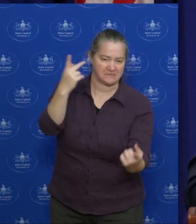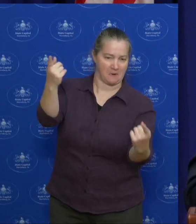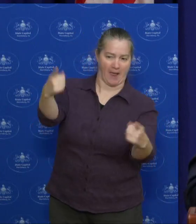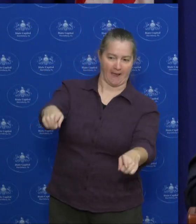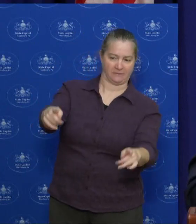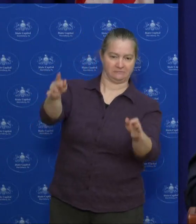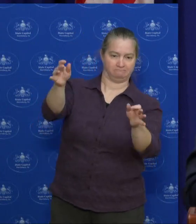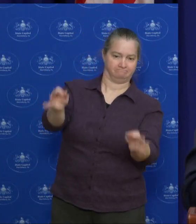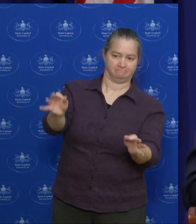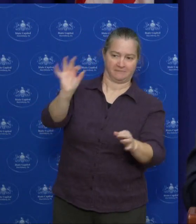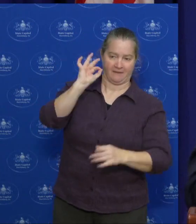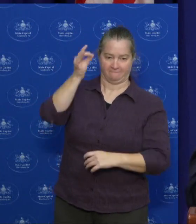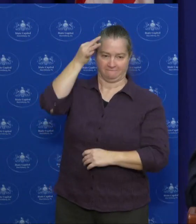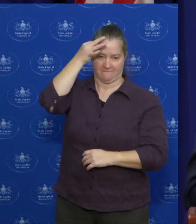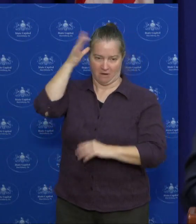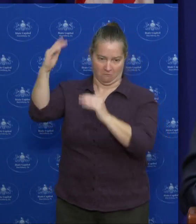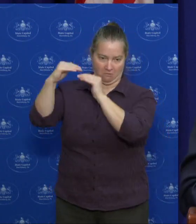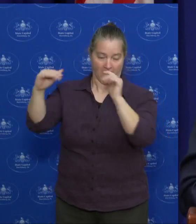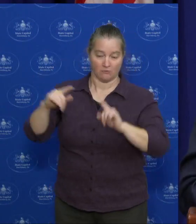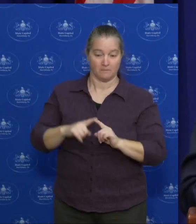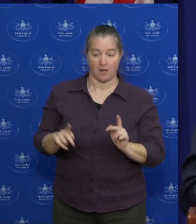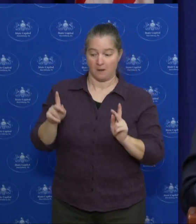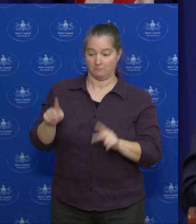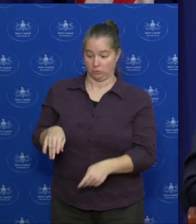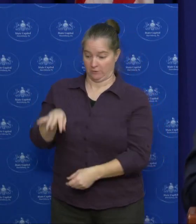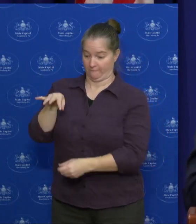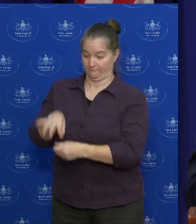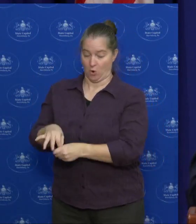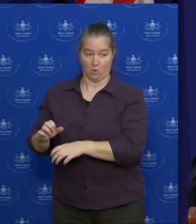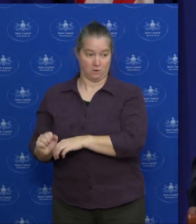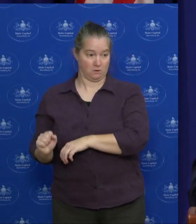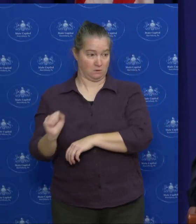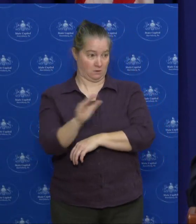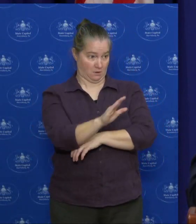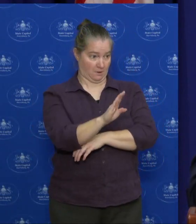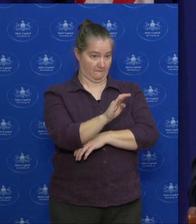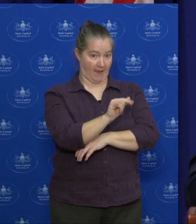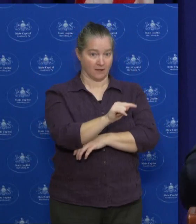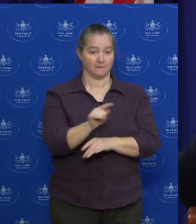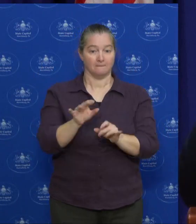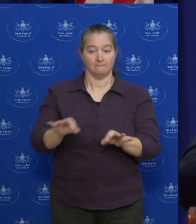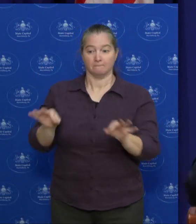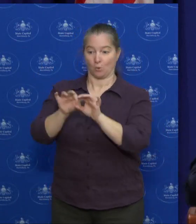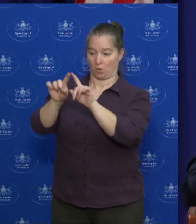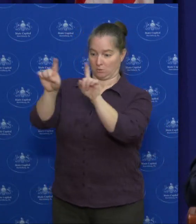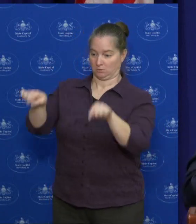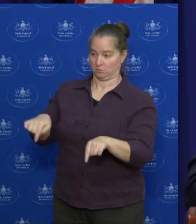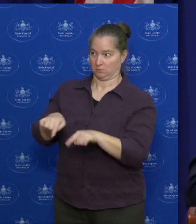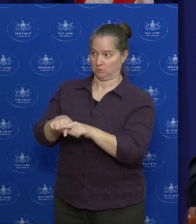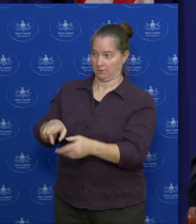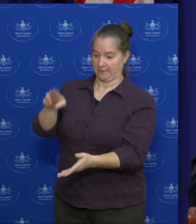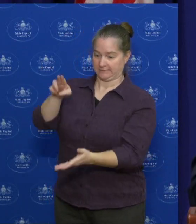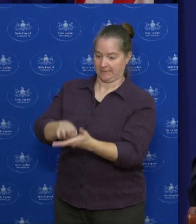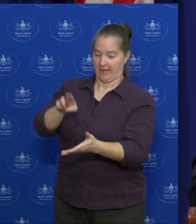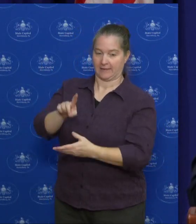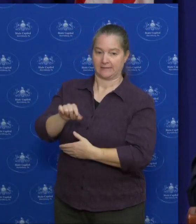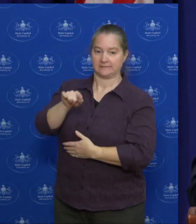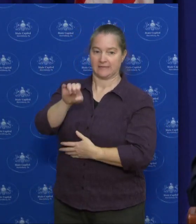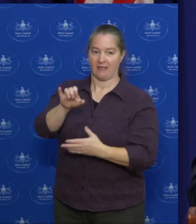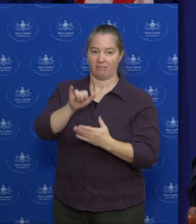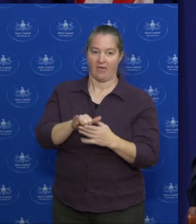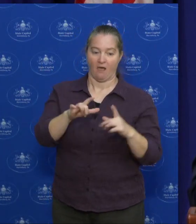at the federal level. But when a voter returns their ballot, it's important that they sign and date the declaration envelope.